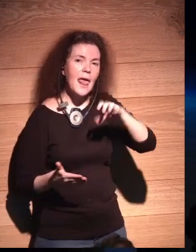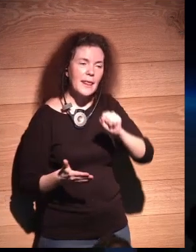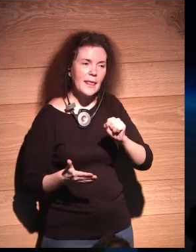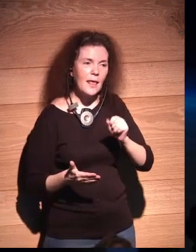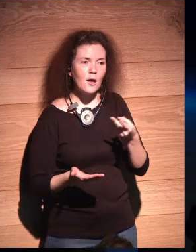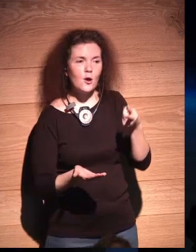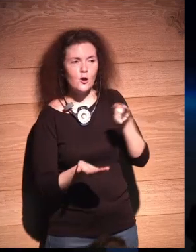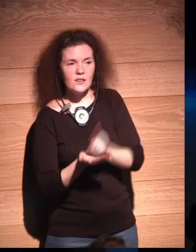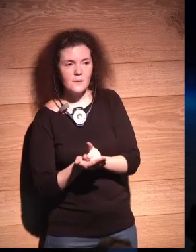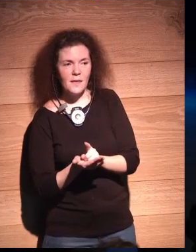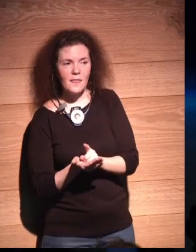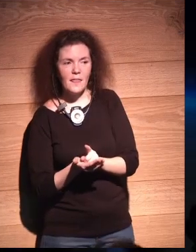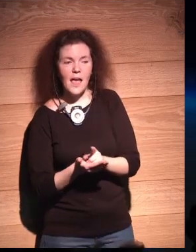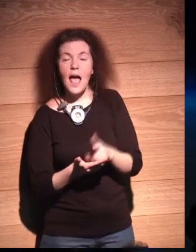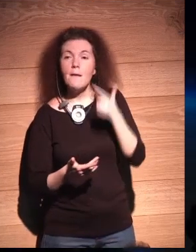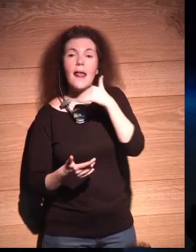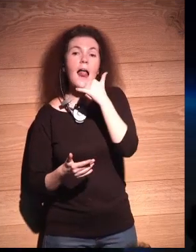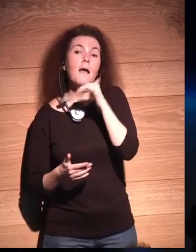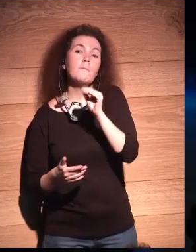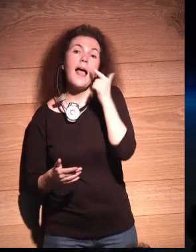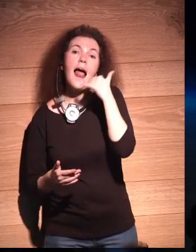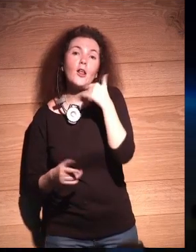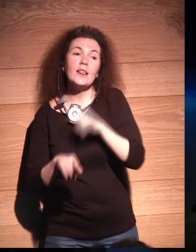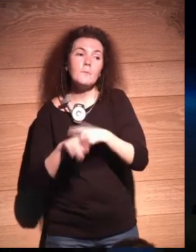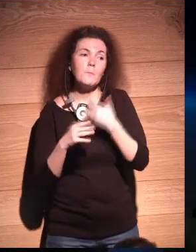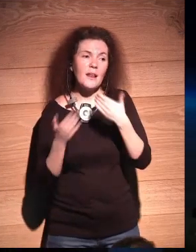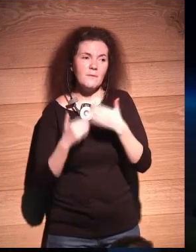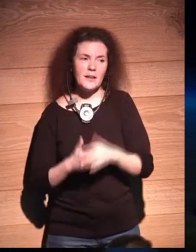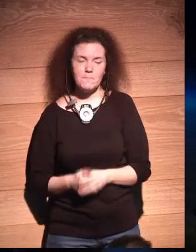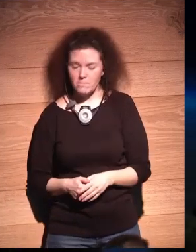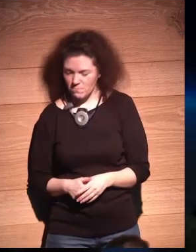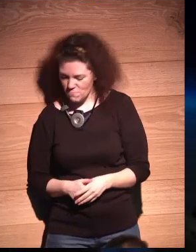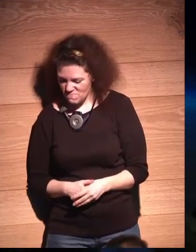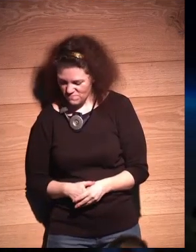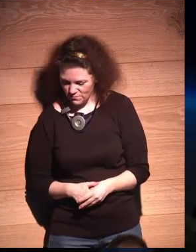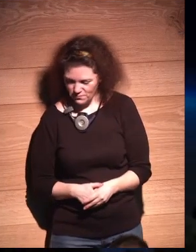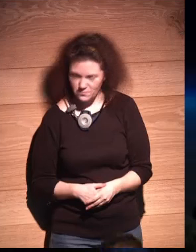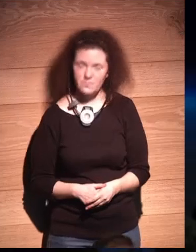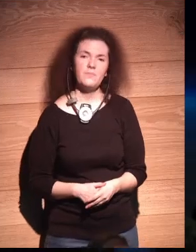do. Okay. We do. Okay, good. Thank you. All right, good.